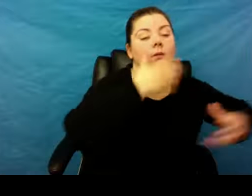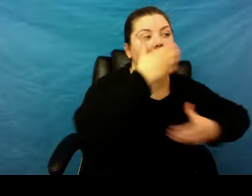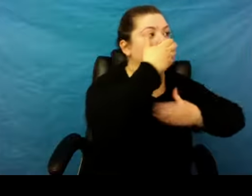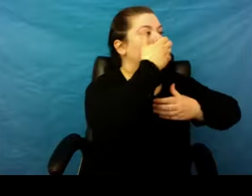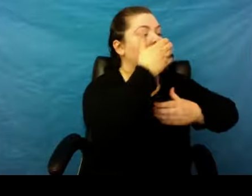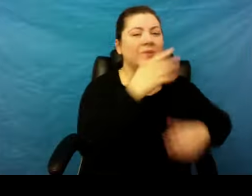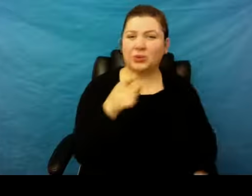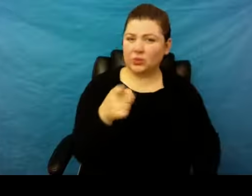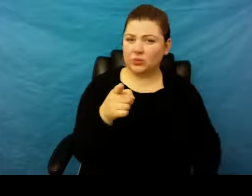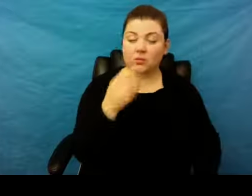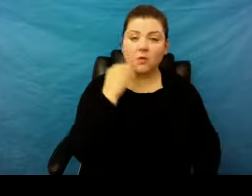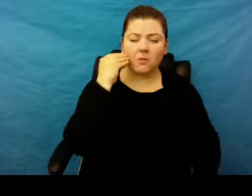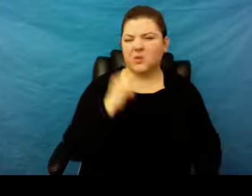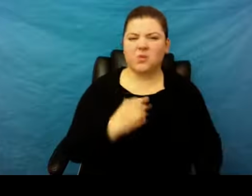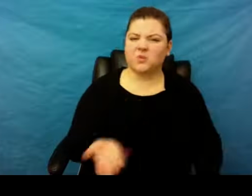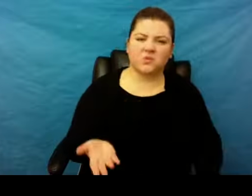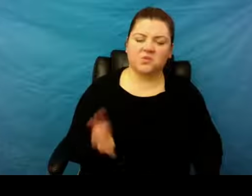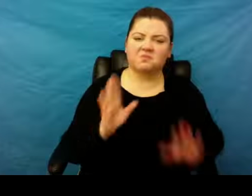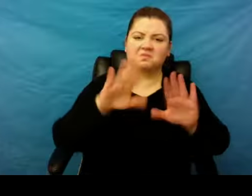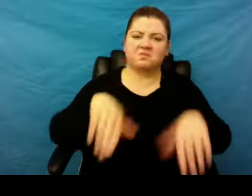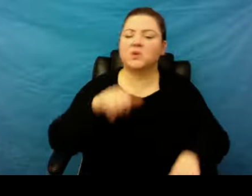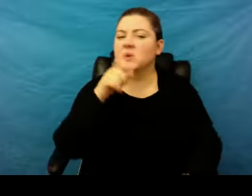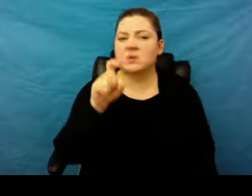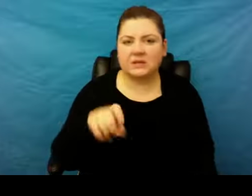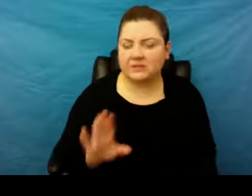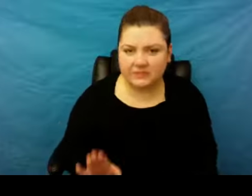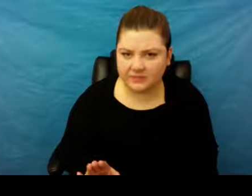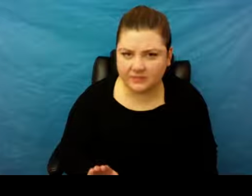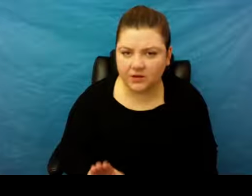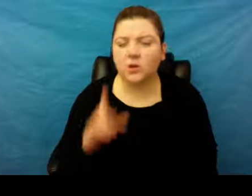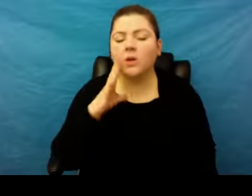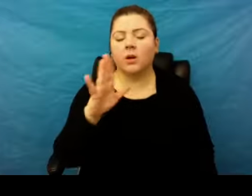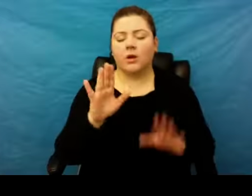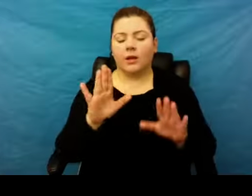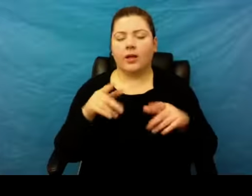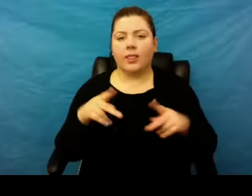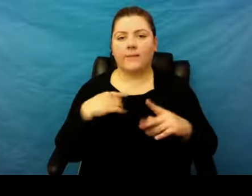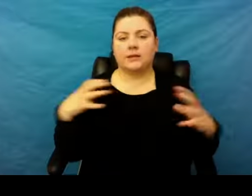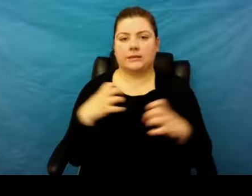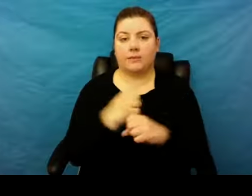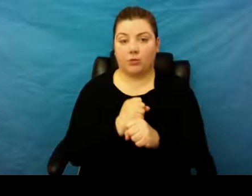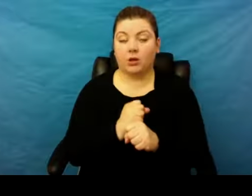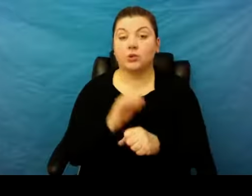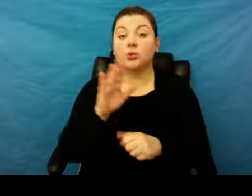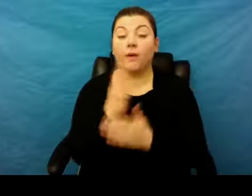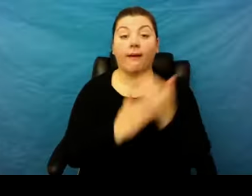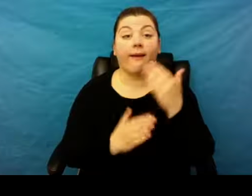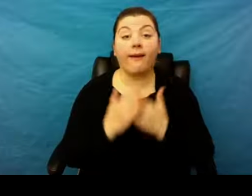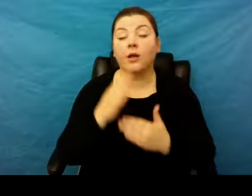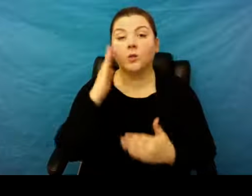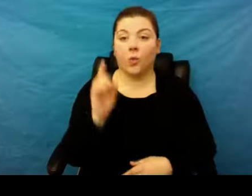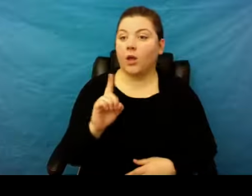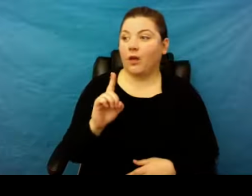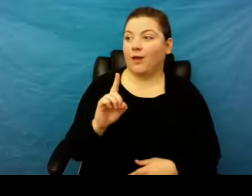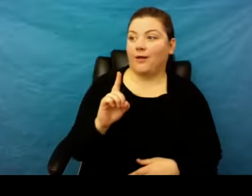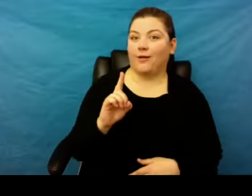community. So to summarize, always know where your hands are. And what I mean by that is when you leave, just become aware